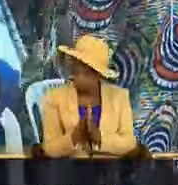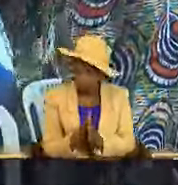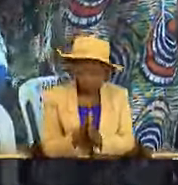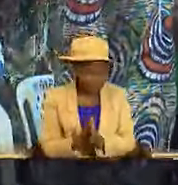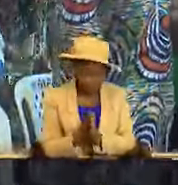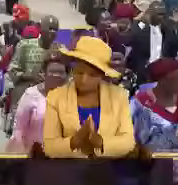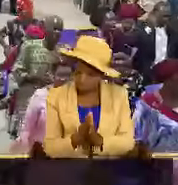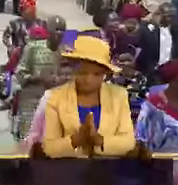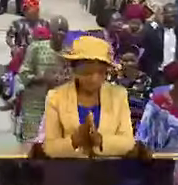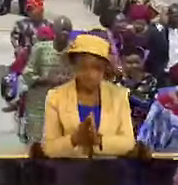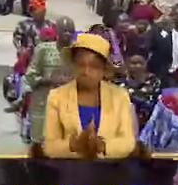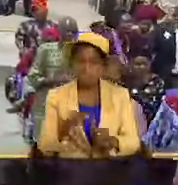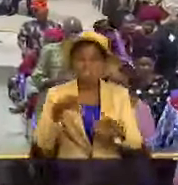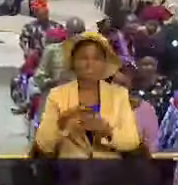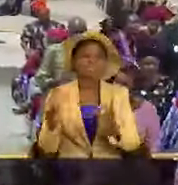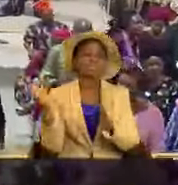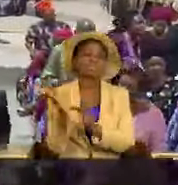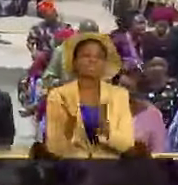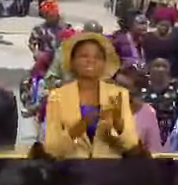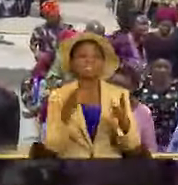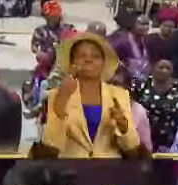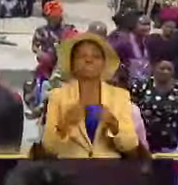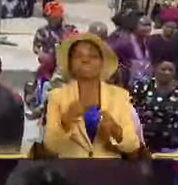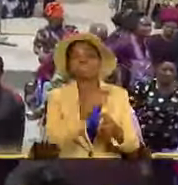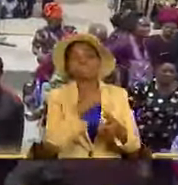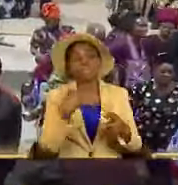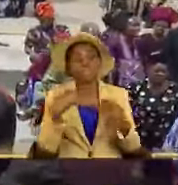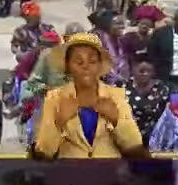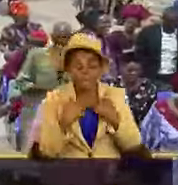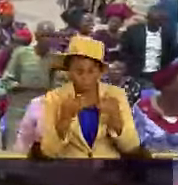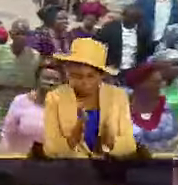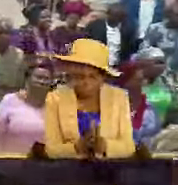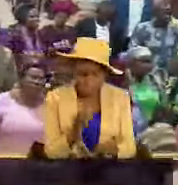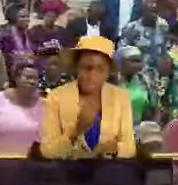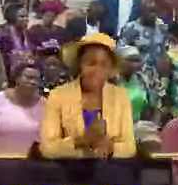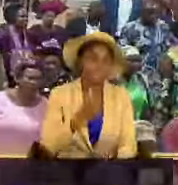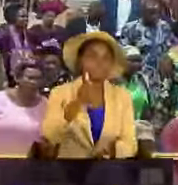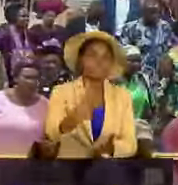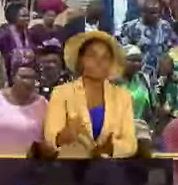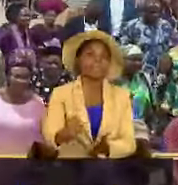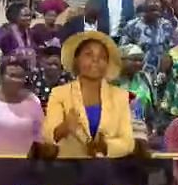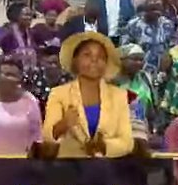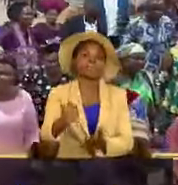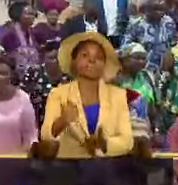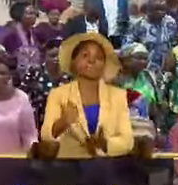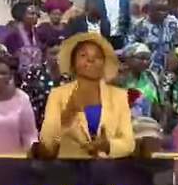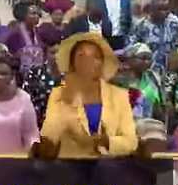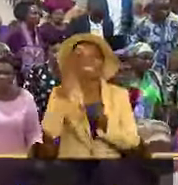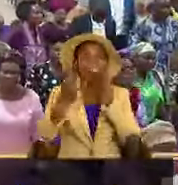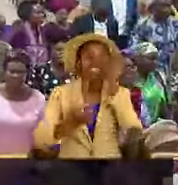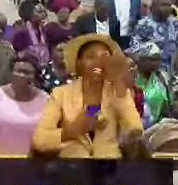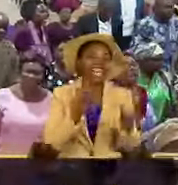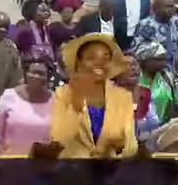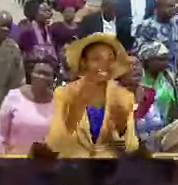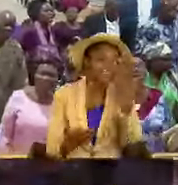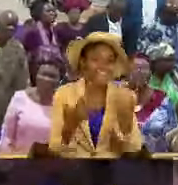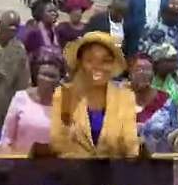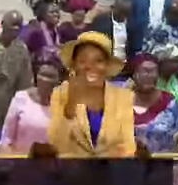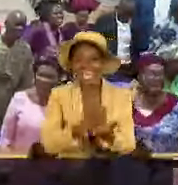darkness in Jesus Christ name we pray shout fire